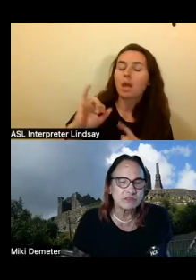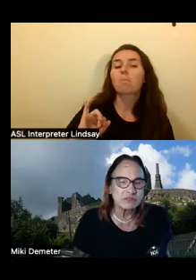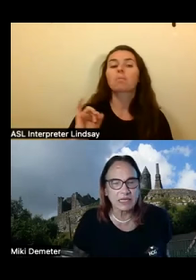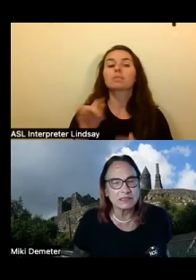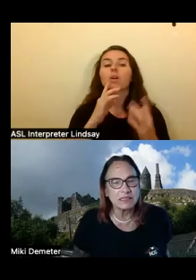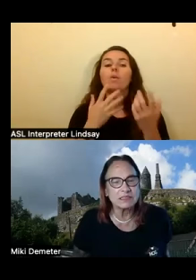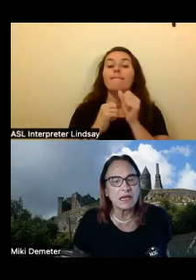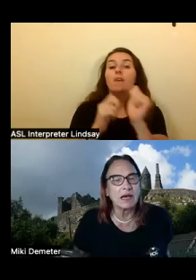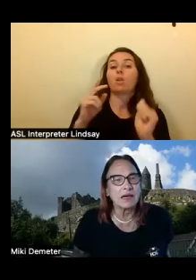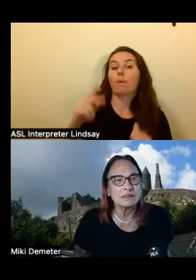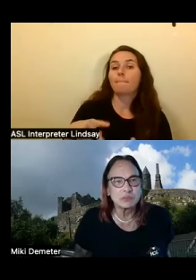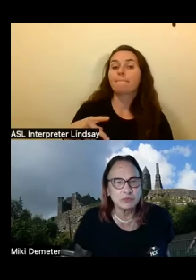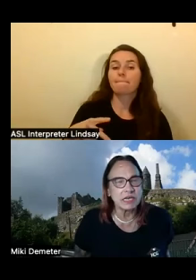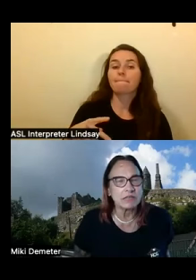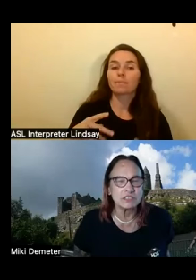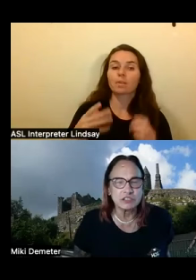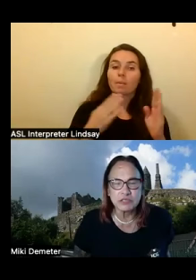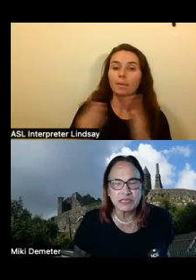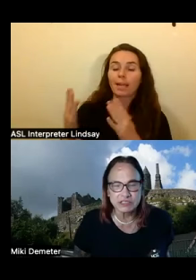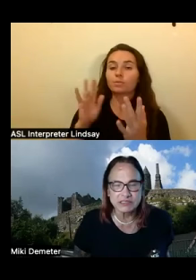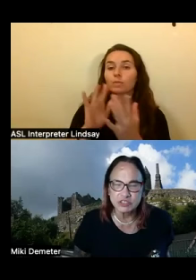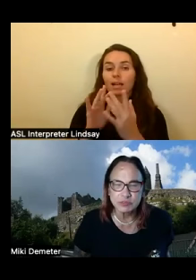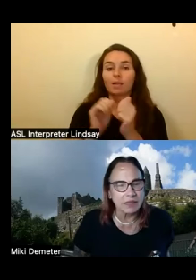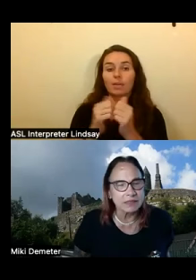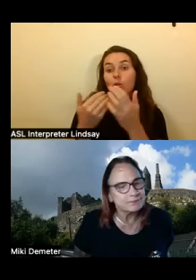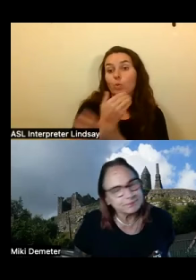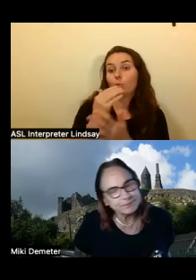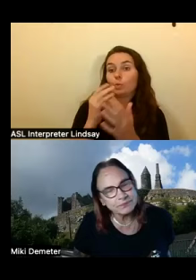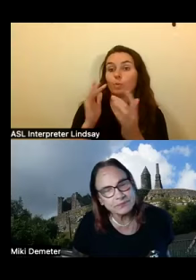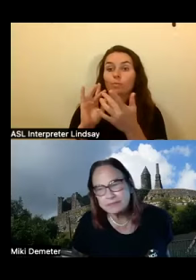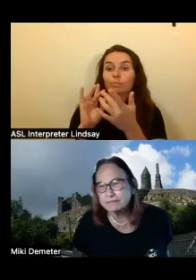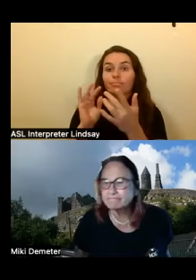And be sure to follow up a plan to reach out to your new connections that you make.